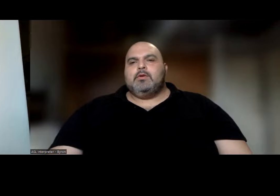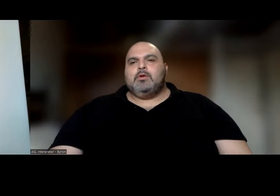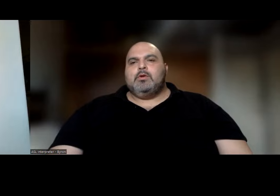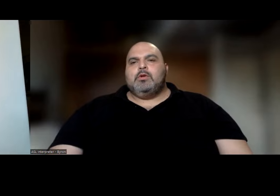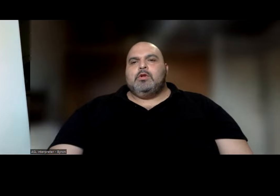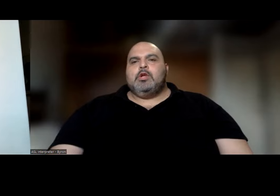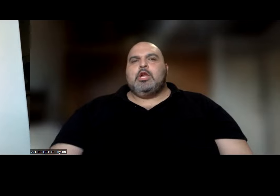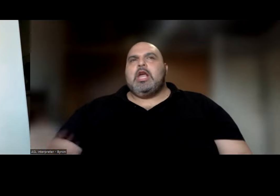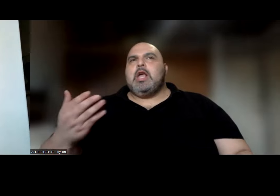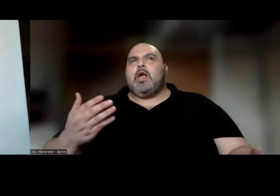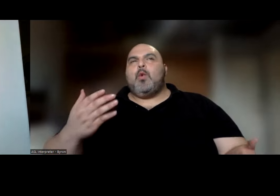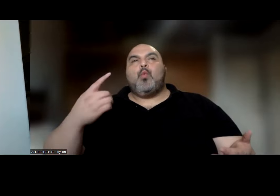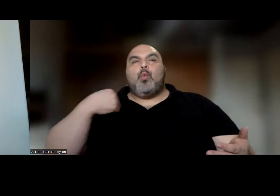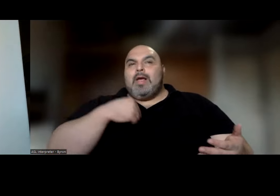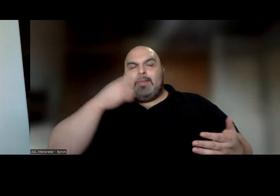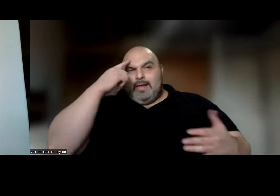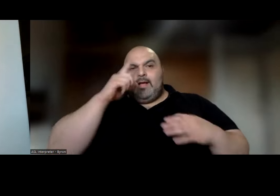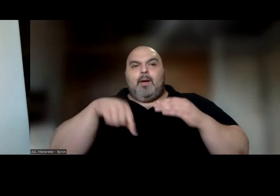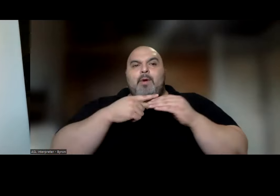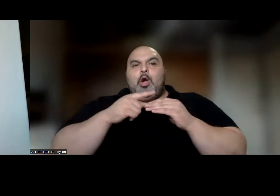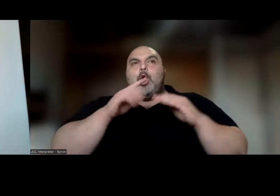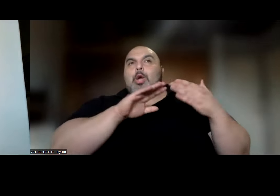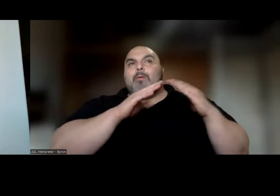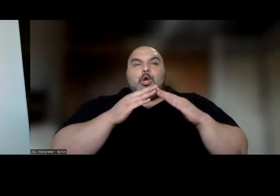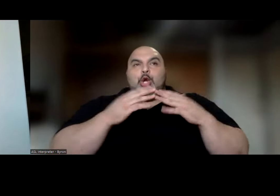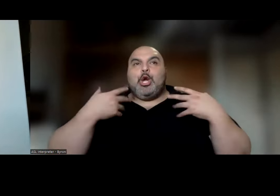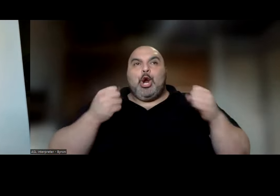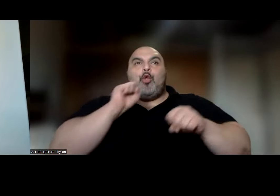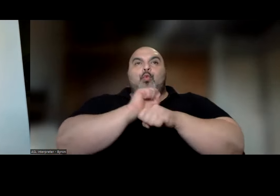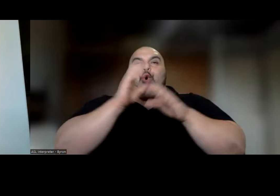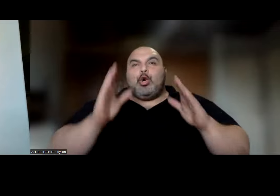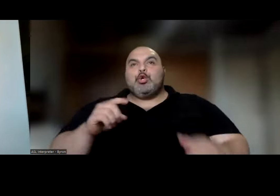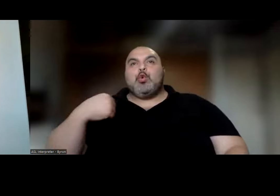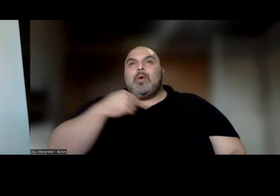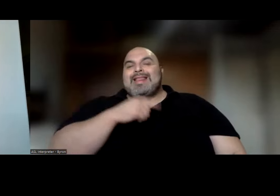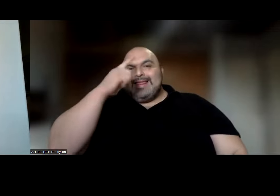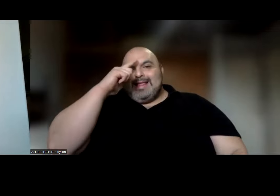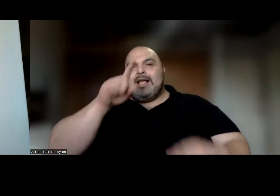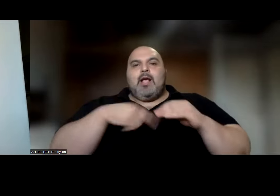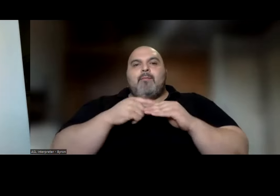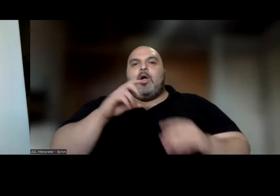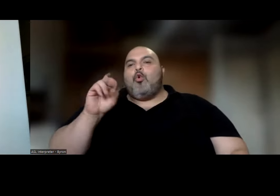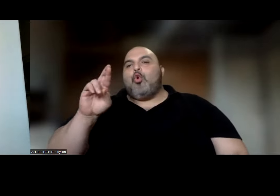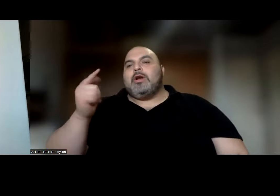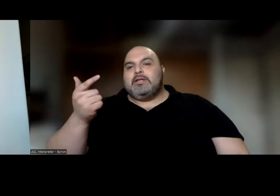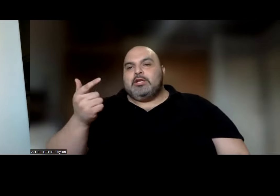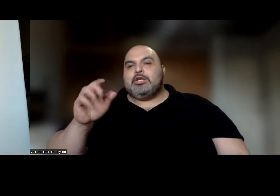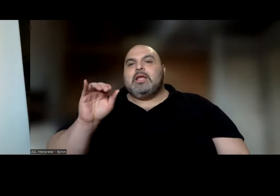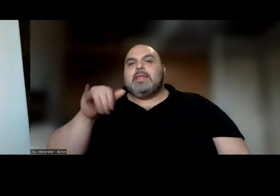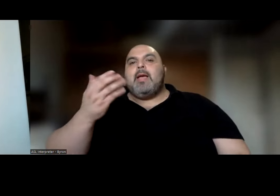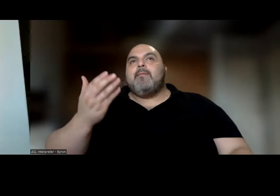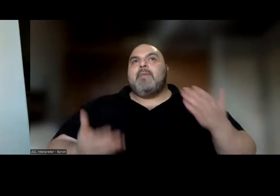ensuring that as we think about community health workers, that we think about organizations that may